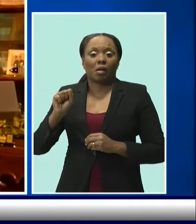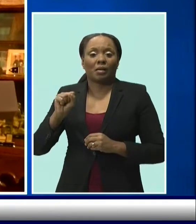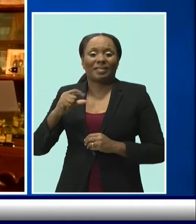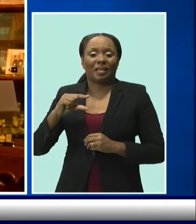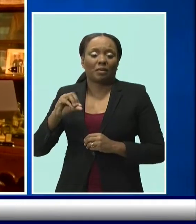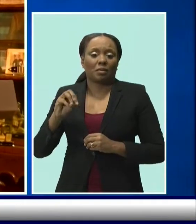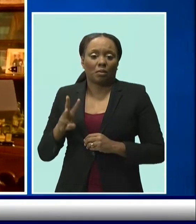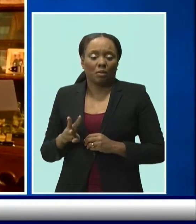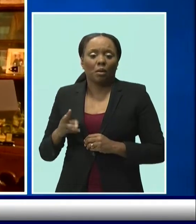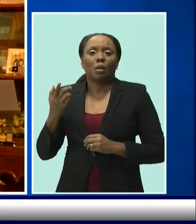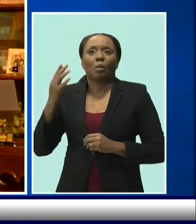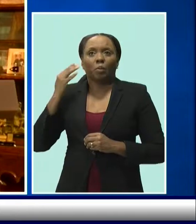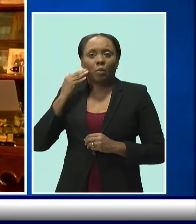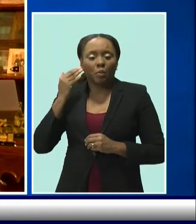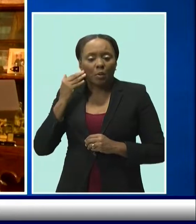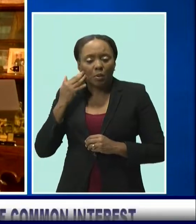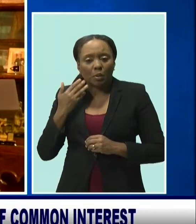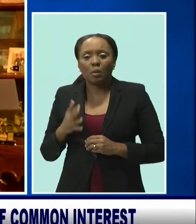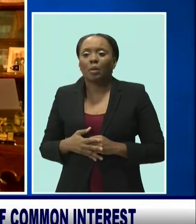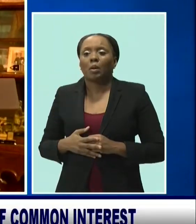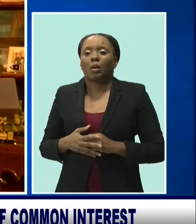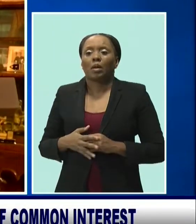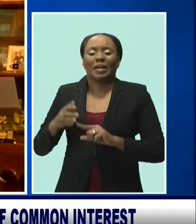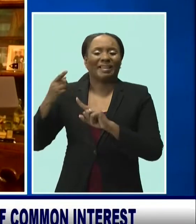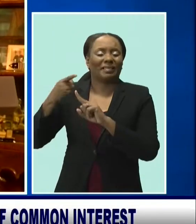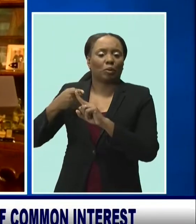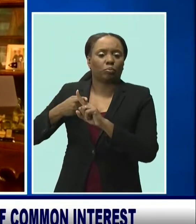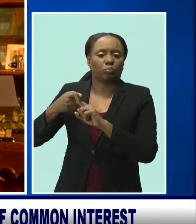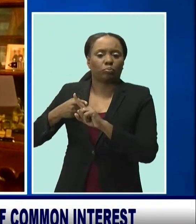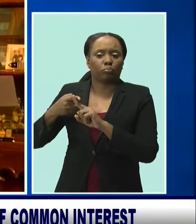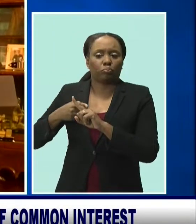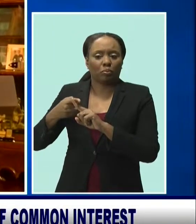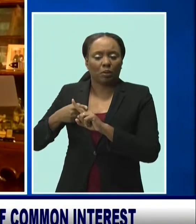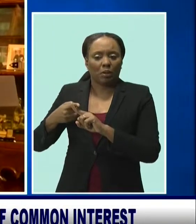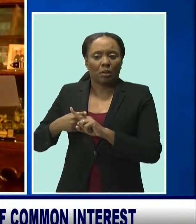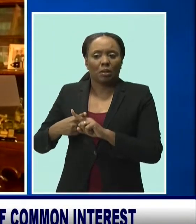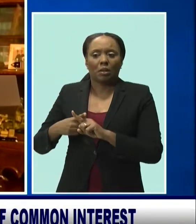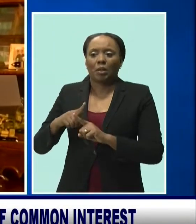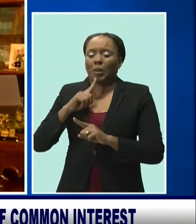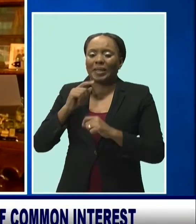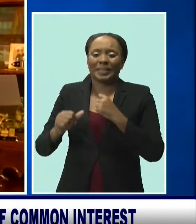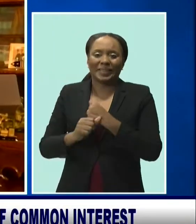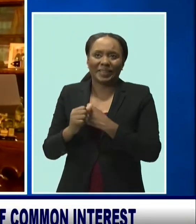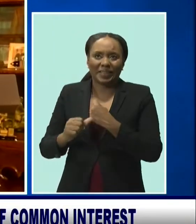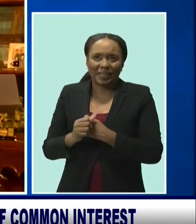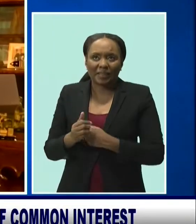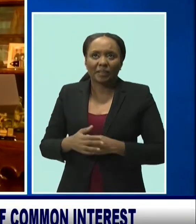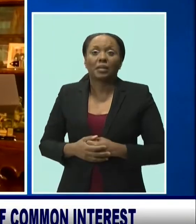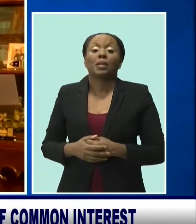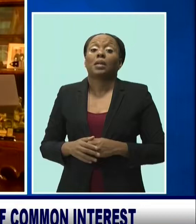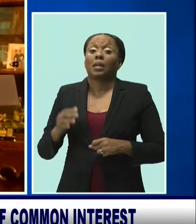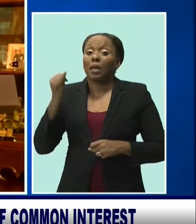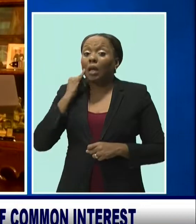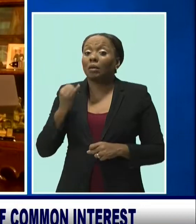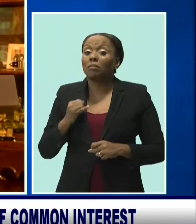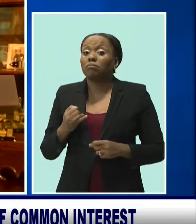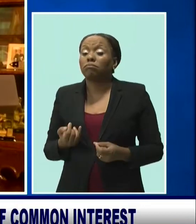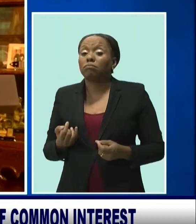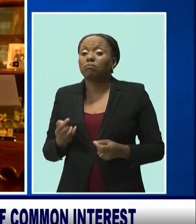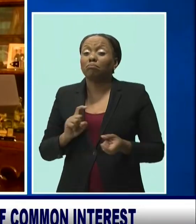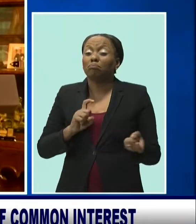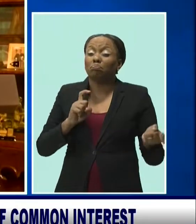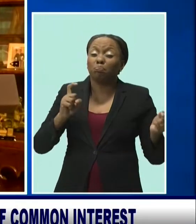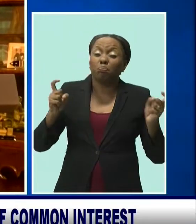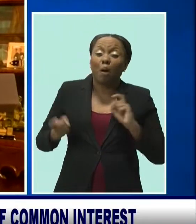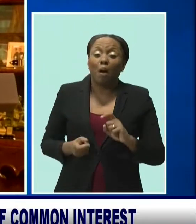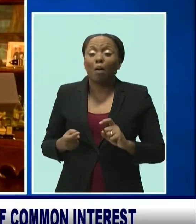we need to survive in the region. If that happens, then the conversation has to change seriously to